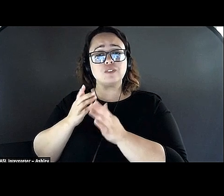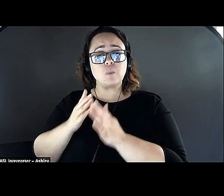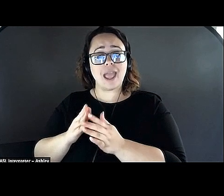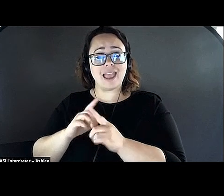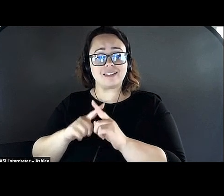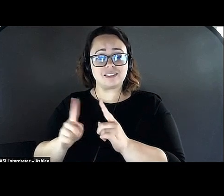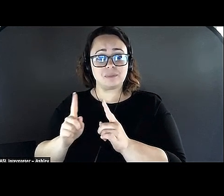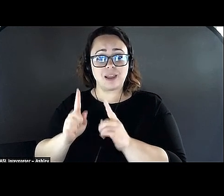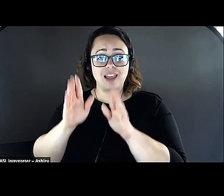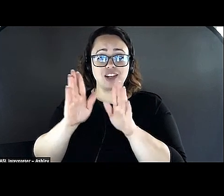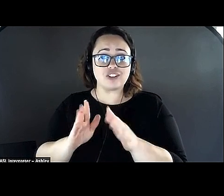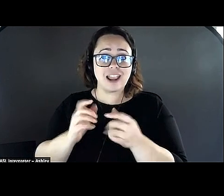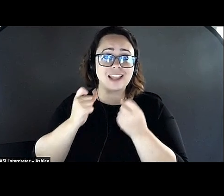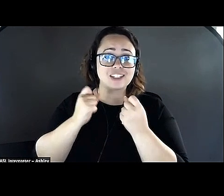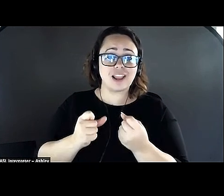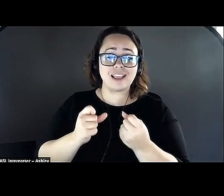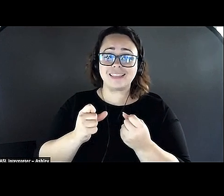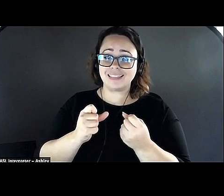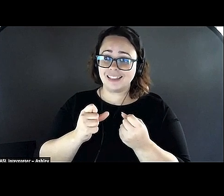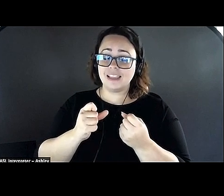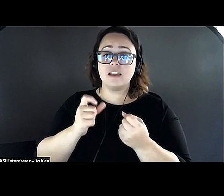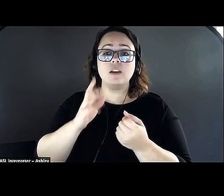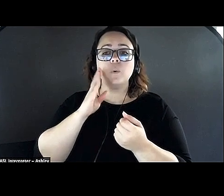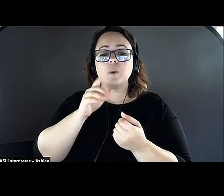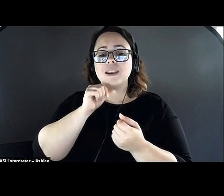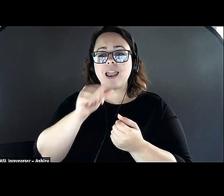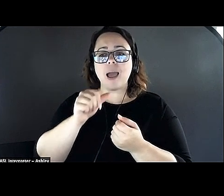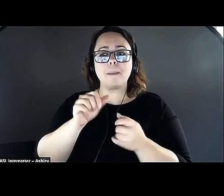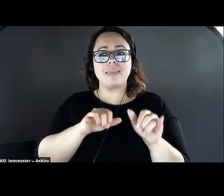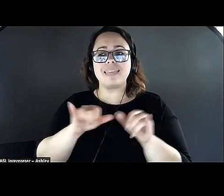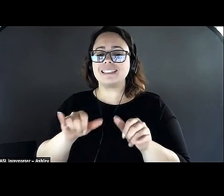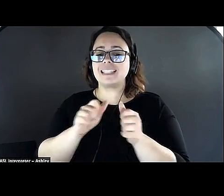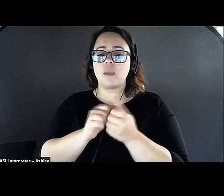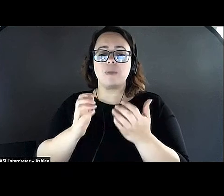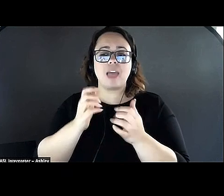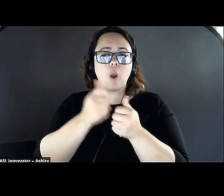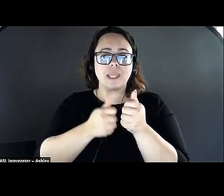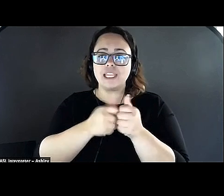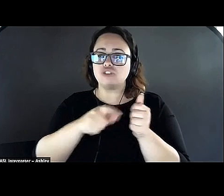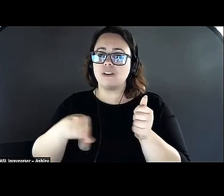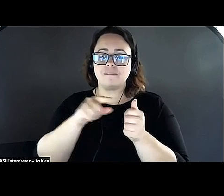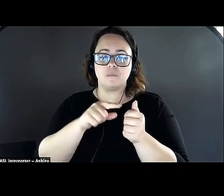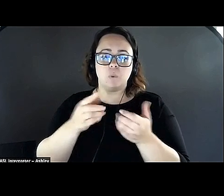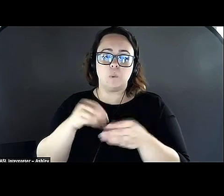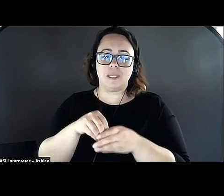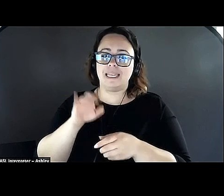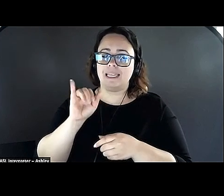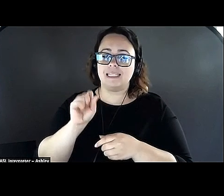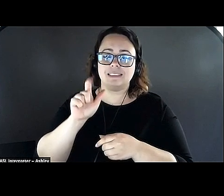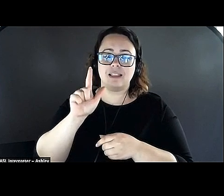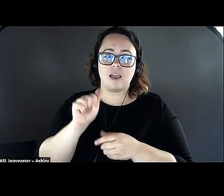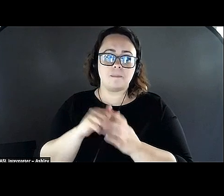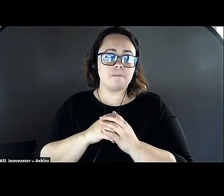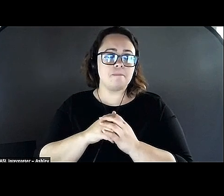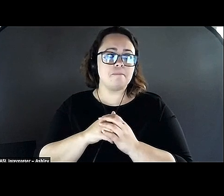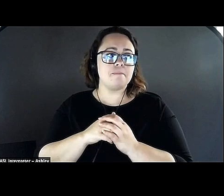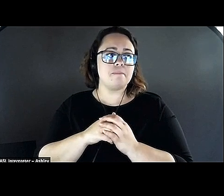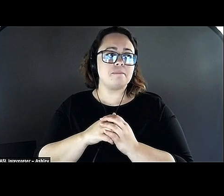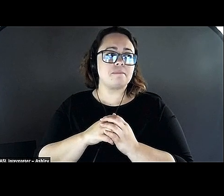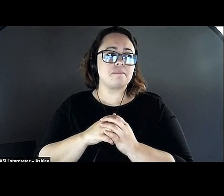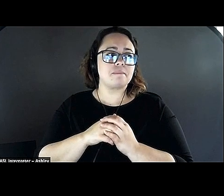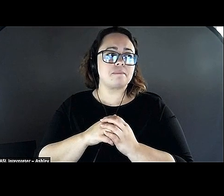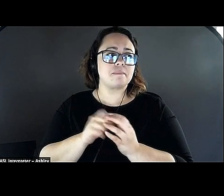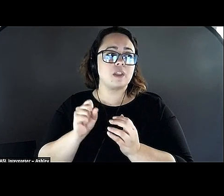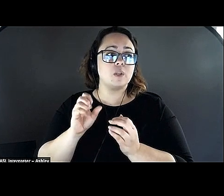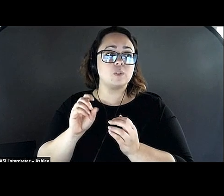very strengthfully and mightily. It would not have been the same without each and every one of you. So that being